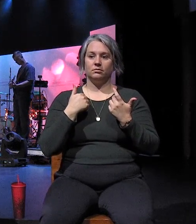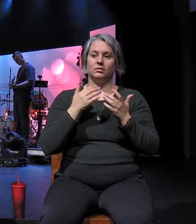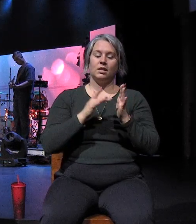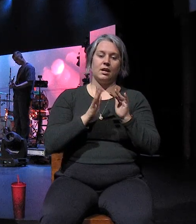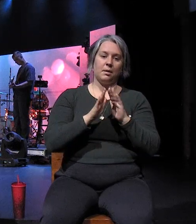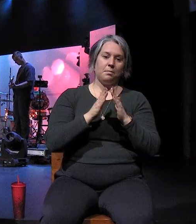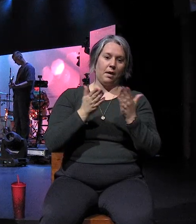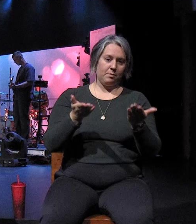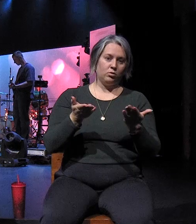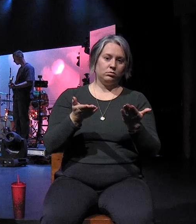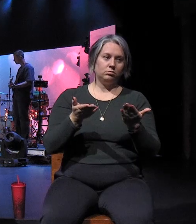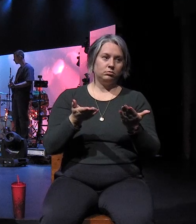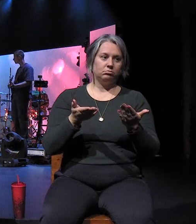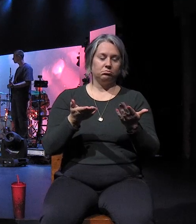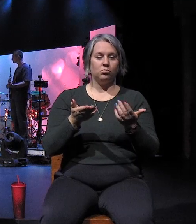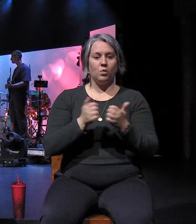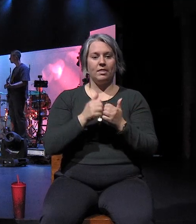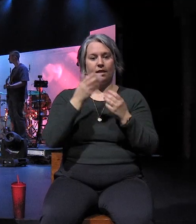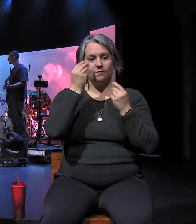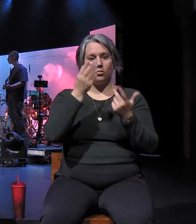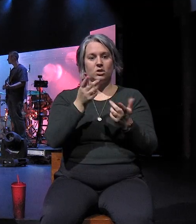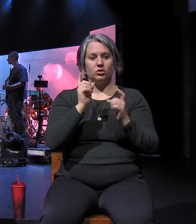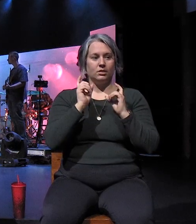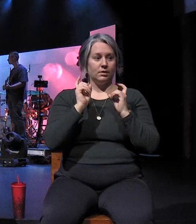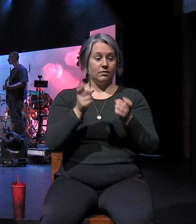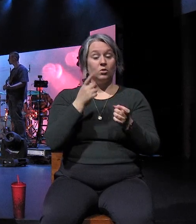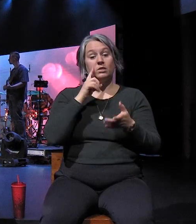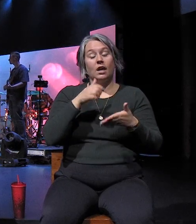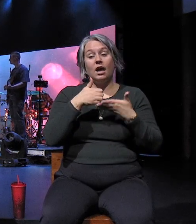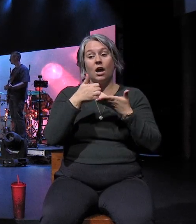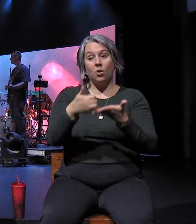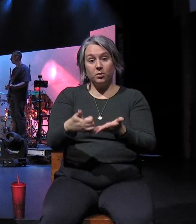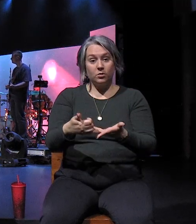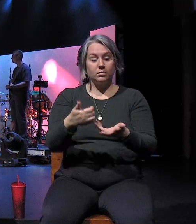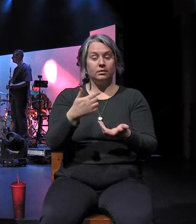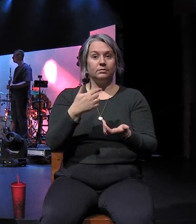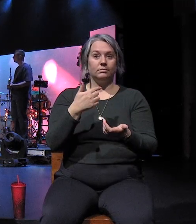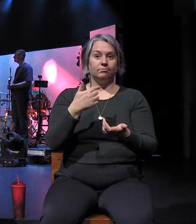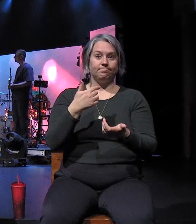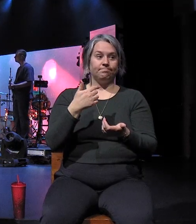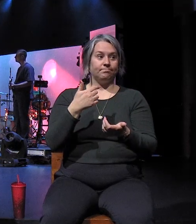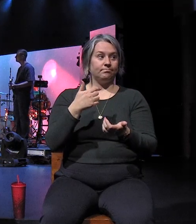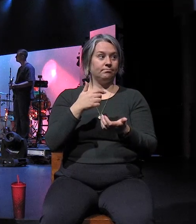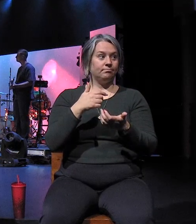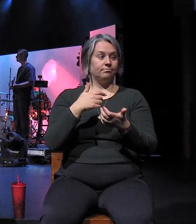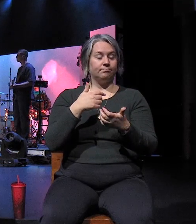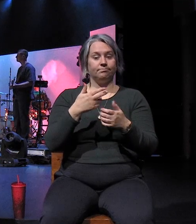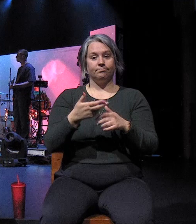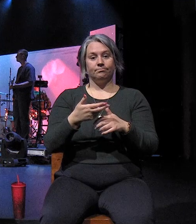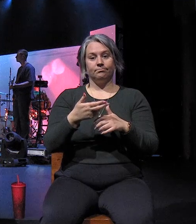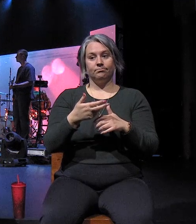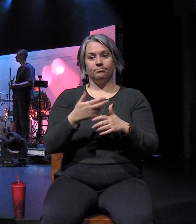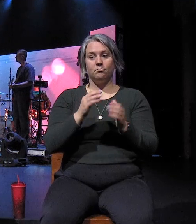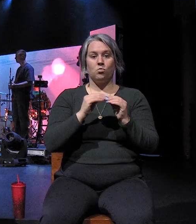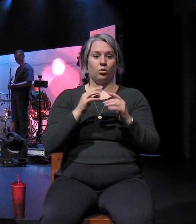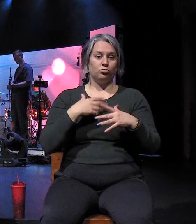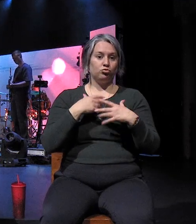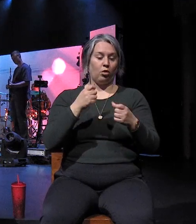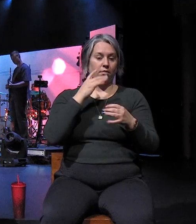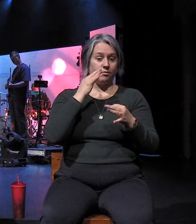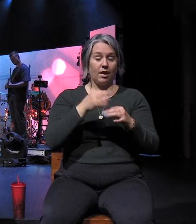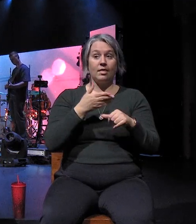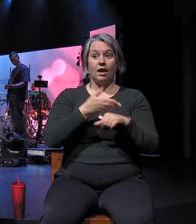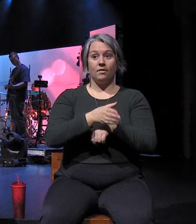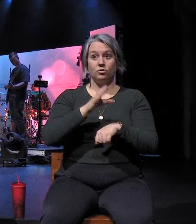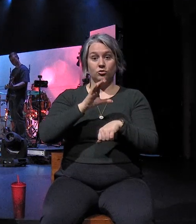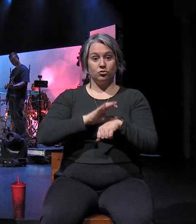have a Bible, a box, some information they'd love to get to you, just to help you take this step to grow in faith. And after the service,